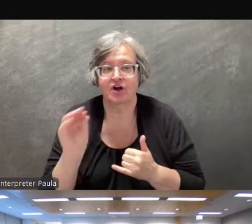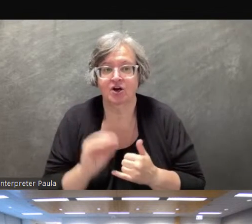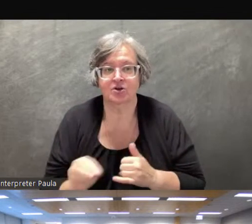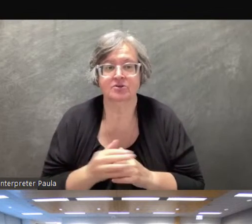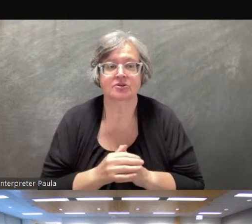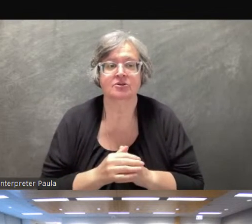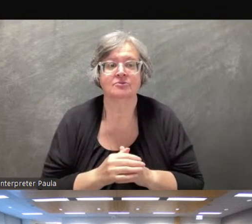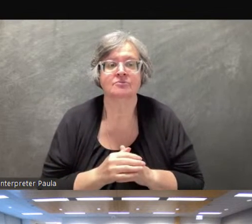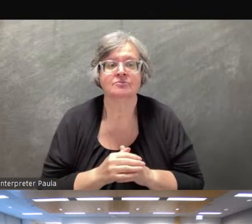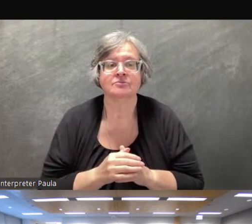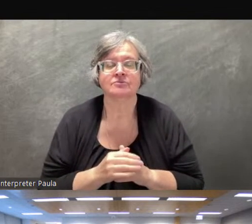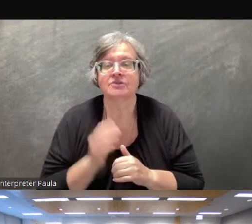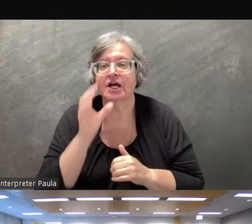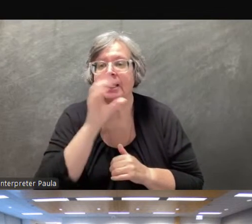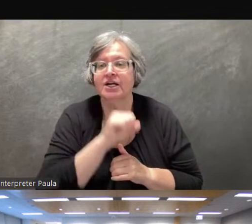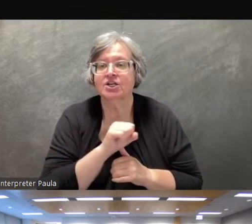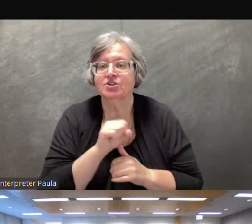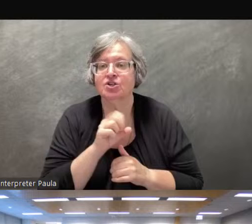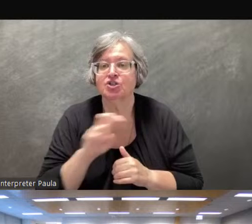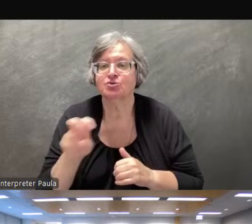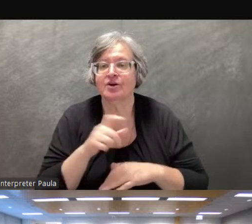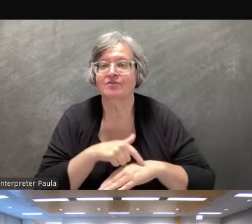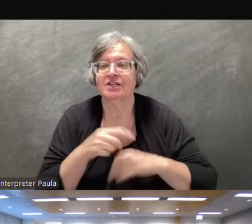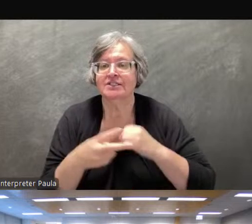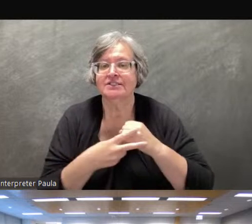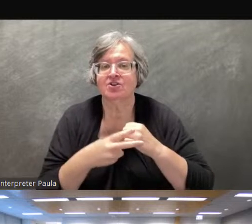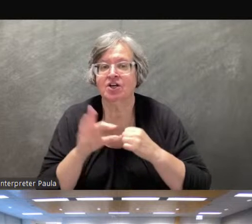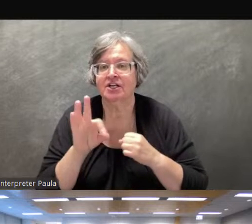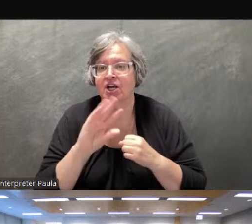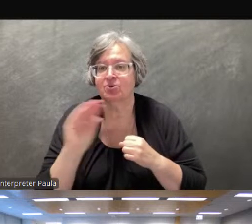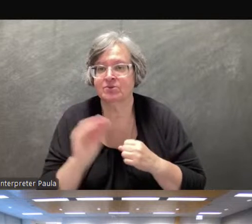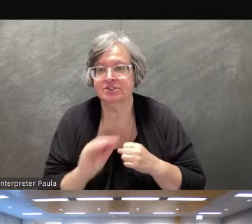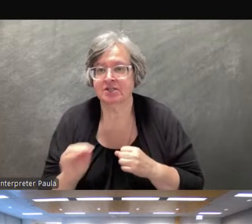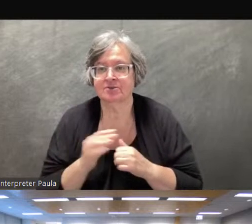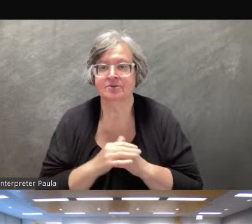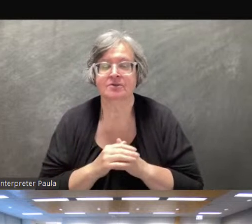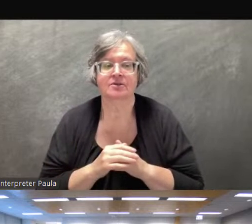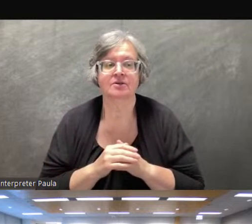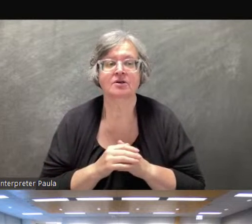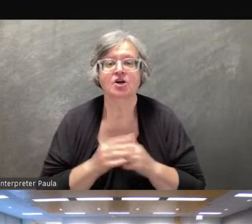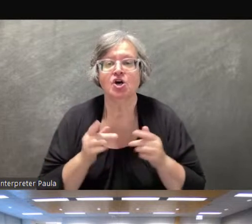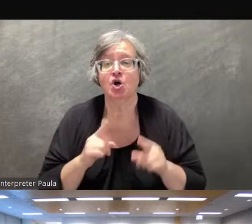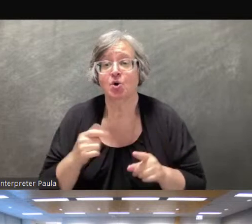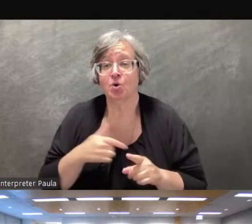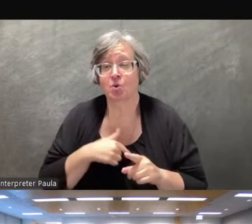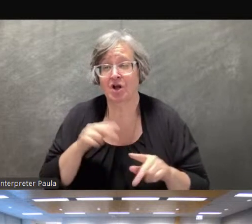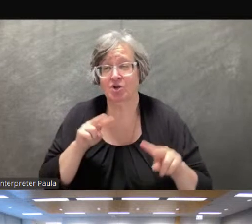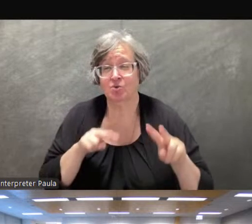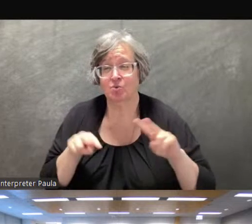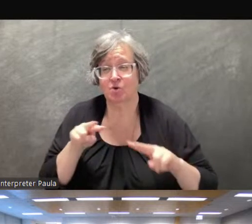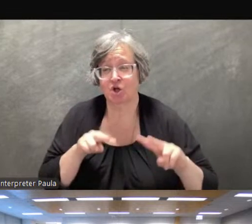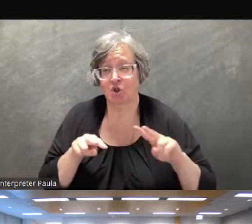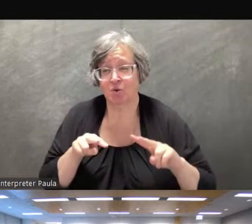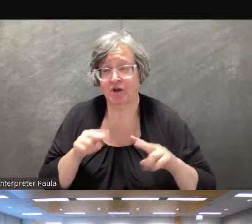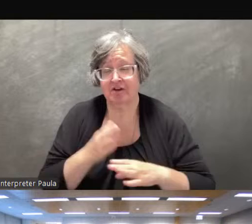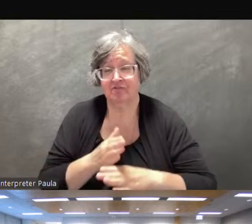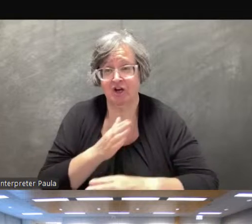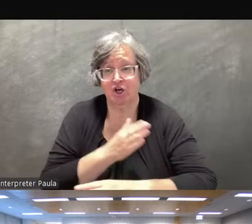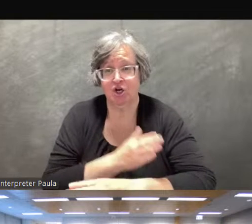now have estimating a travel time saving by 9%. When we are looking at